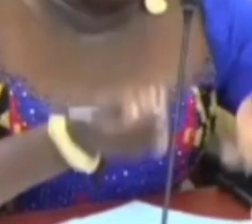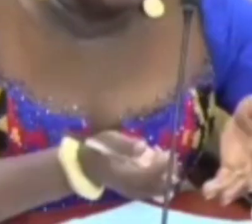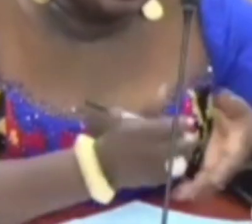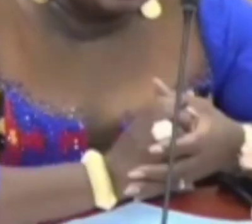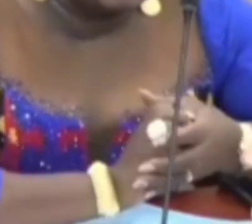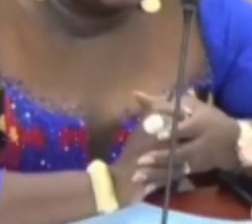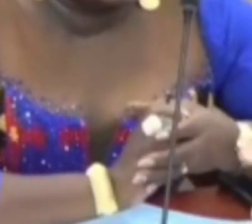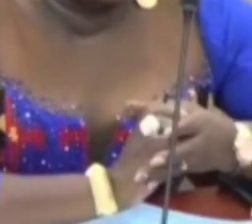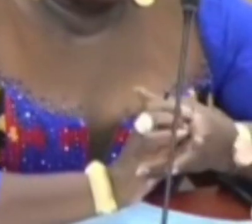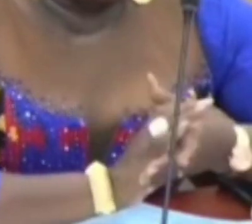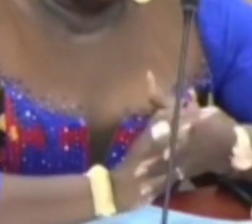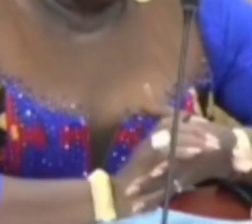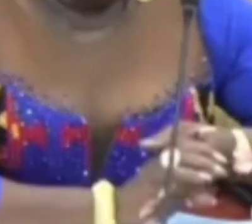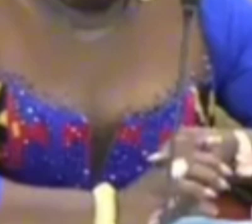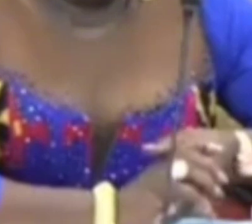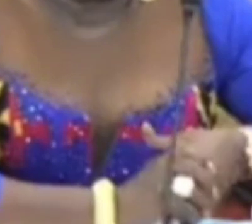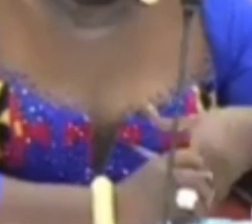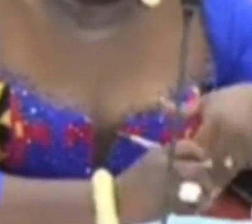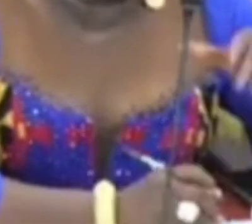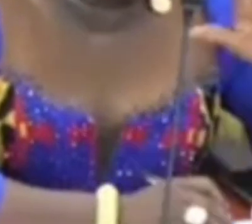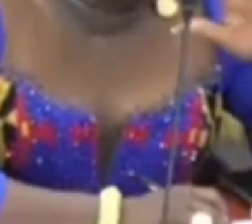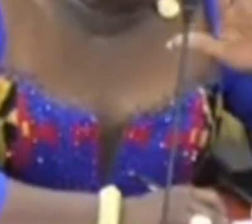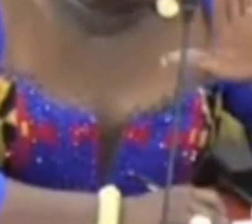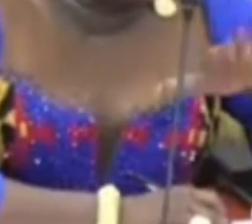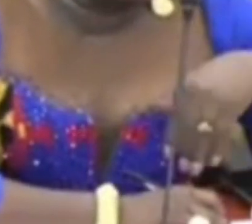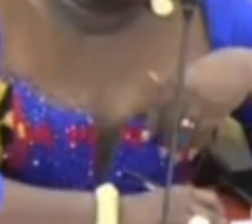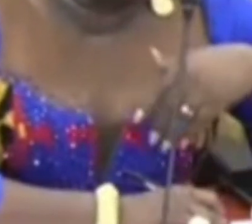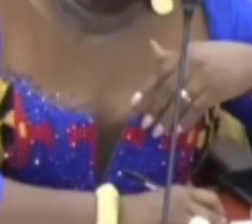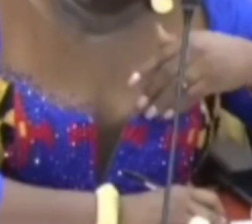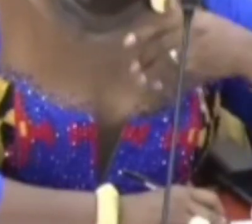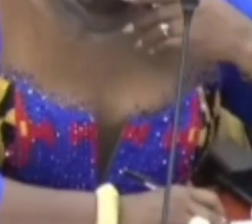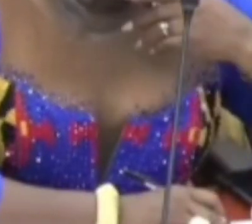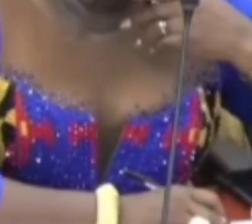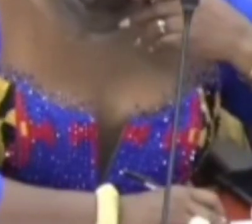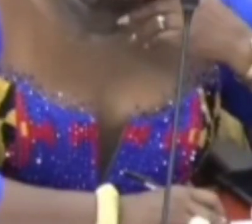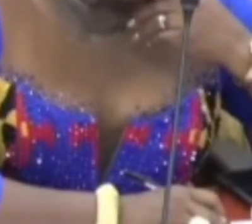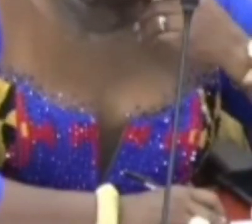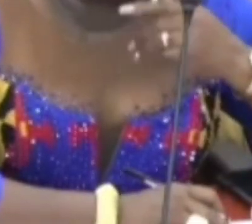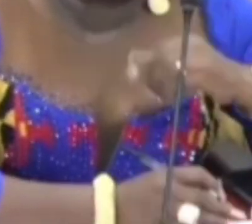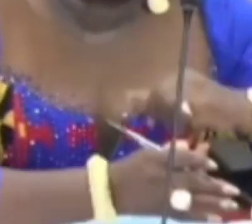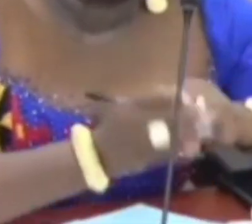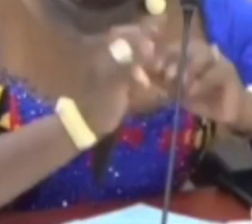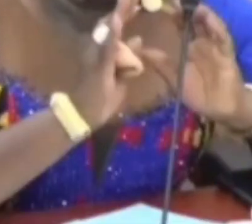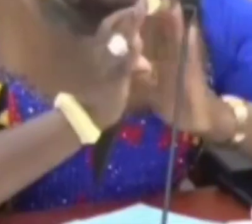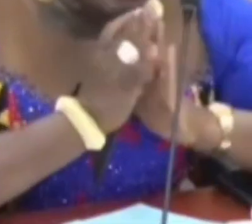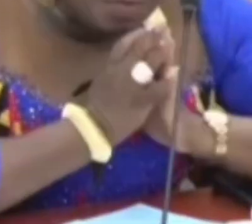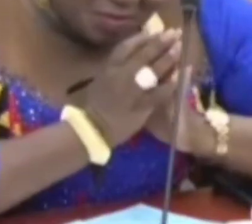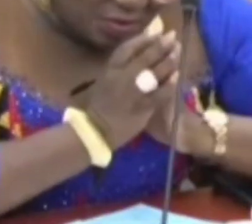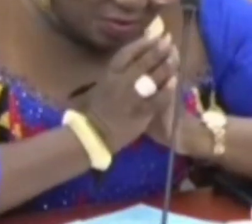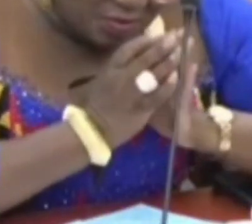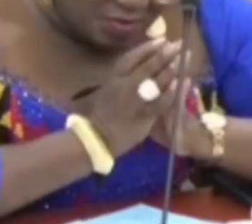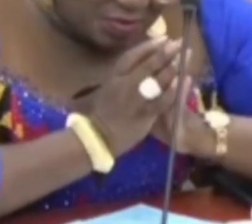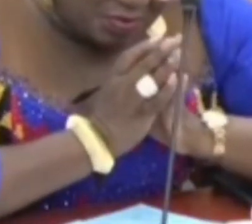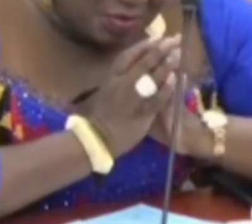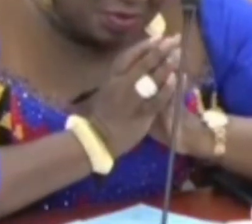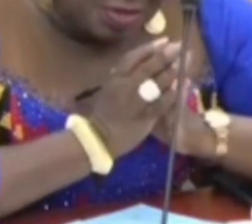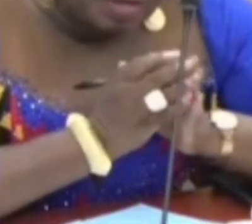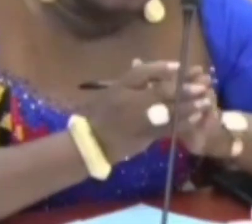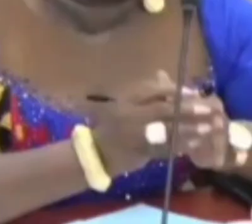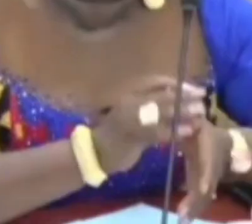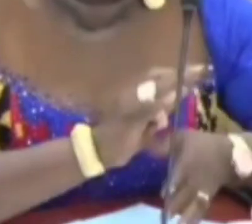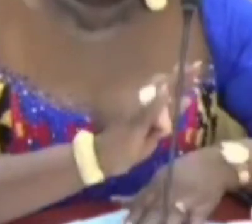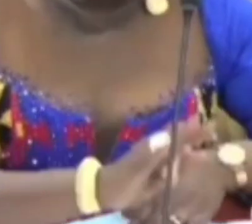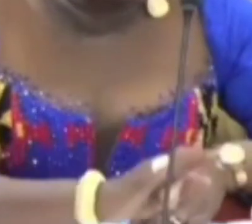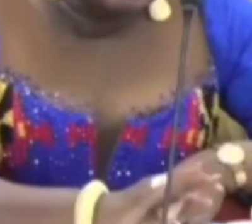that a Where member from that letter? should nominate would make this arm of This is the government House of Records. an Where from that appendage letter?